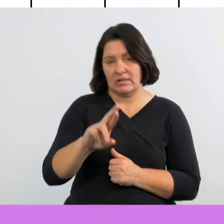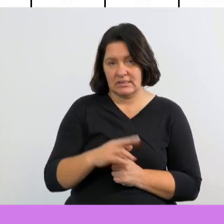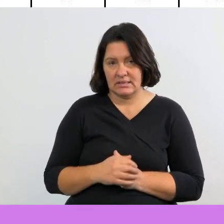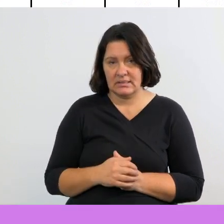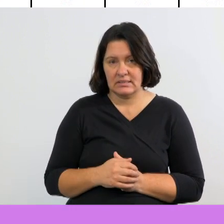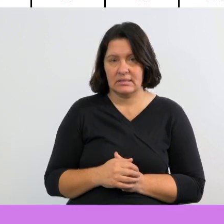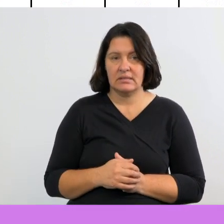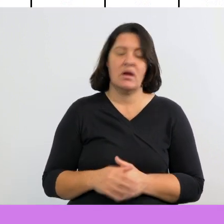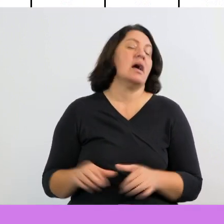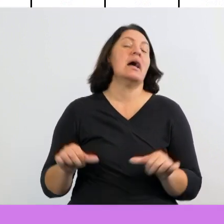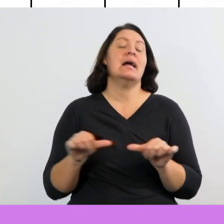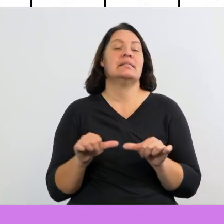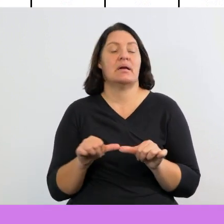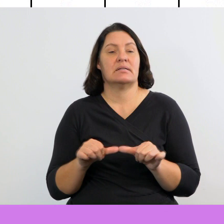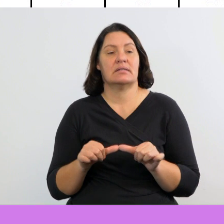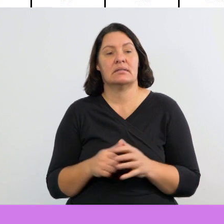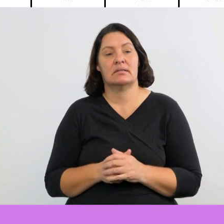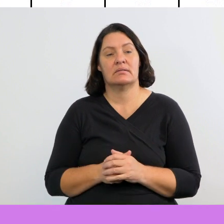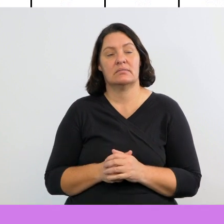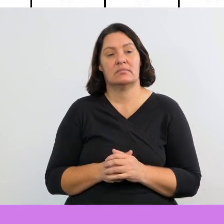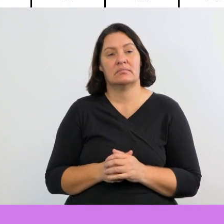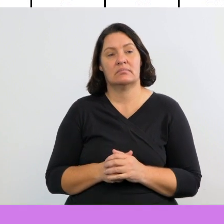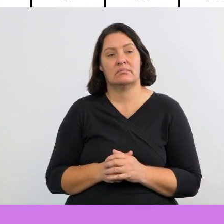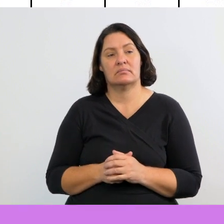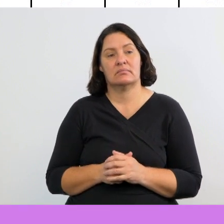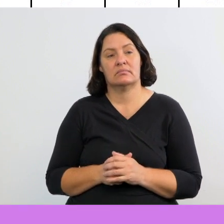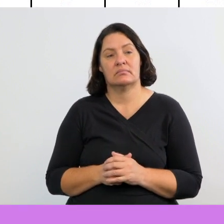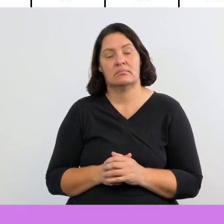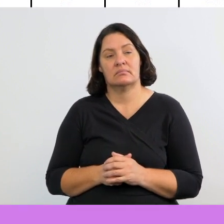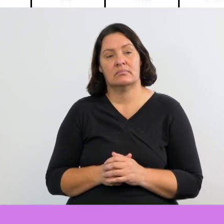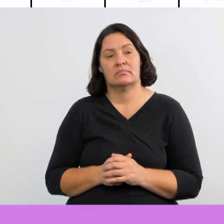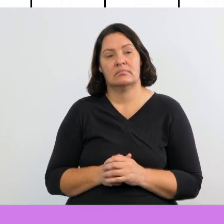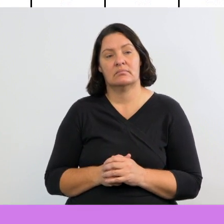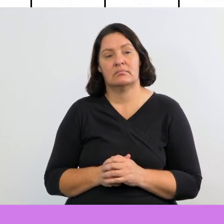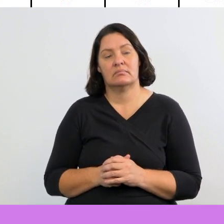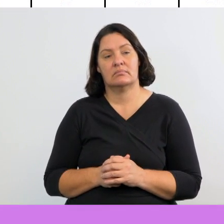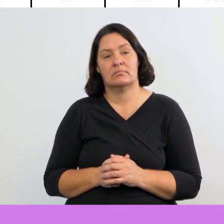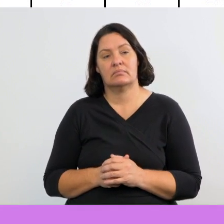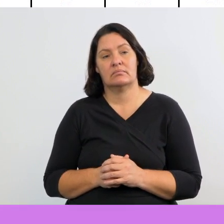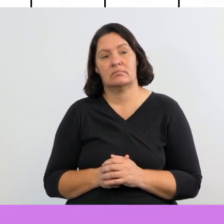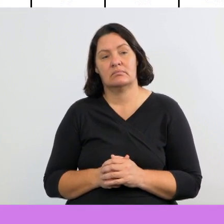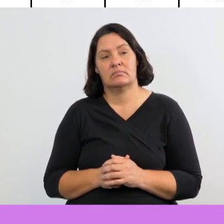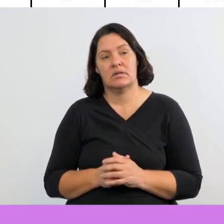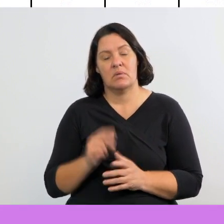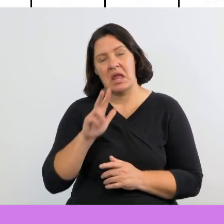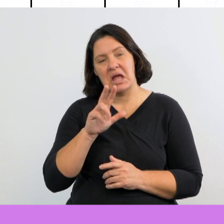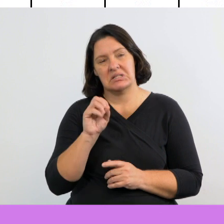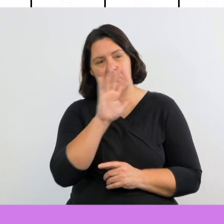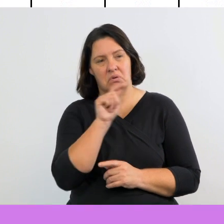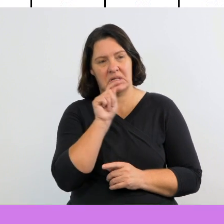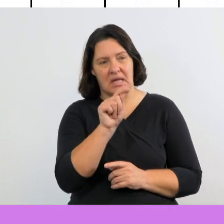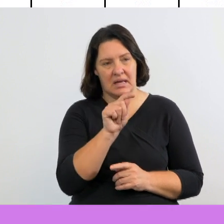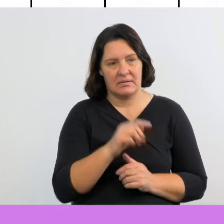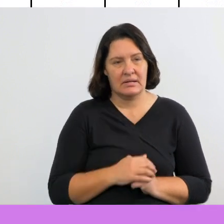be 80 rand. So I'm going to estimate there. Let me just take this out so that we don't get confused. 80 rand more or less